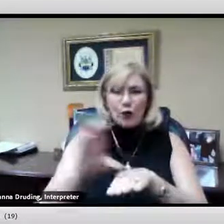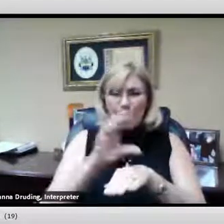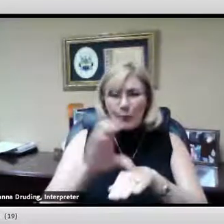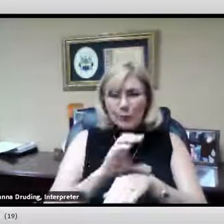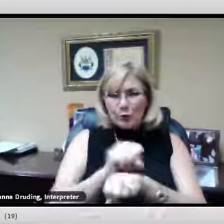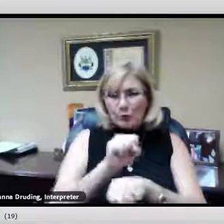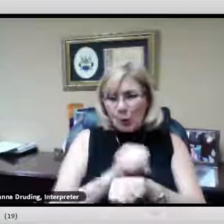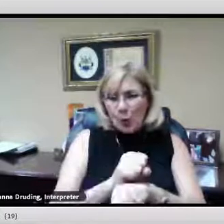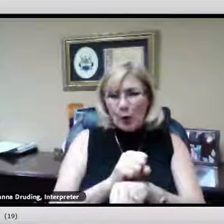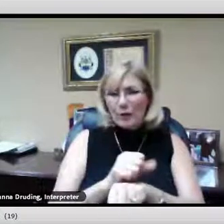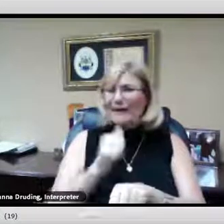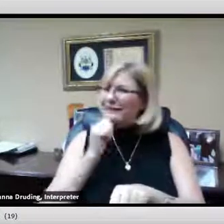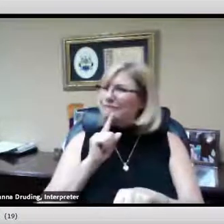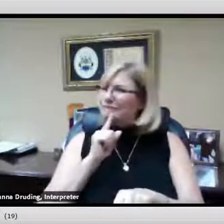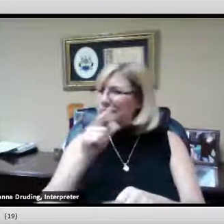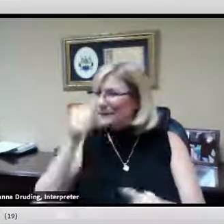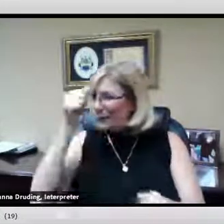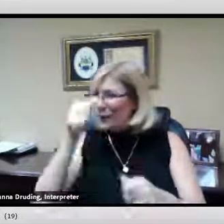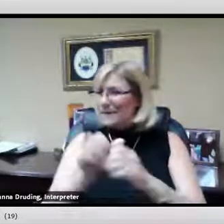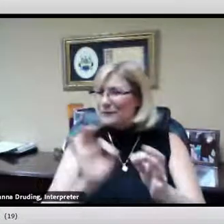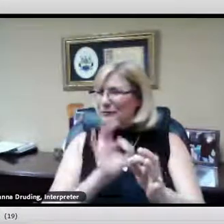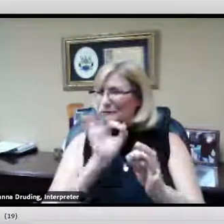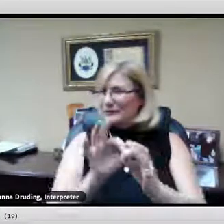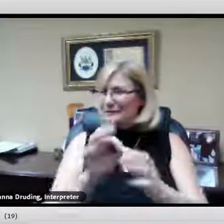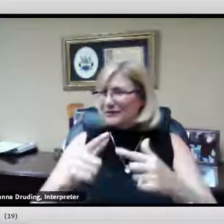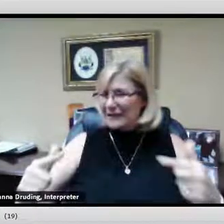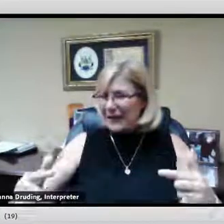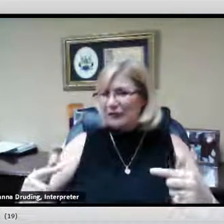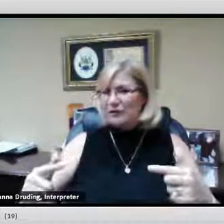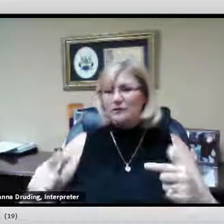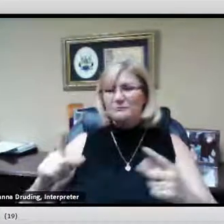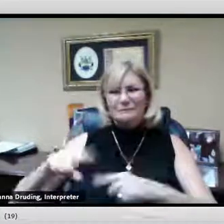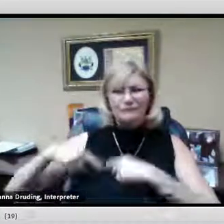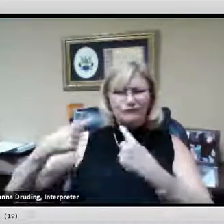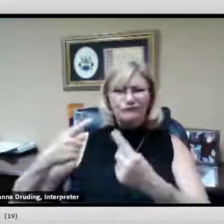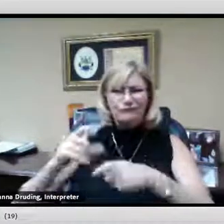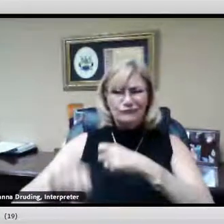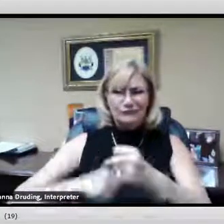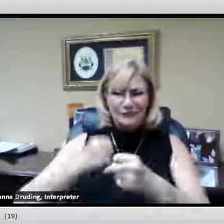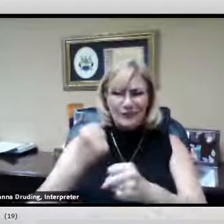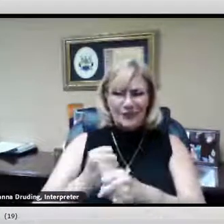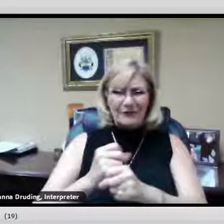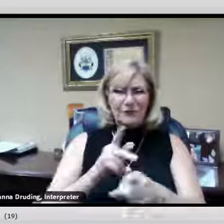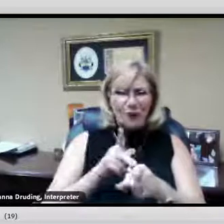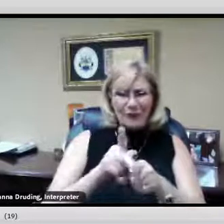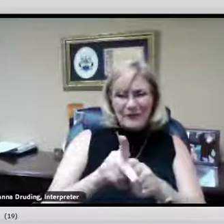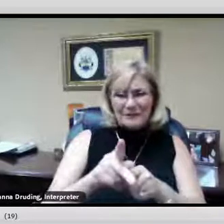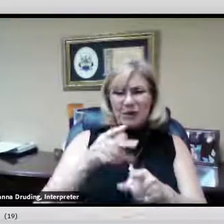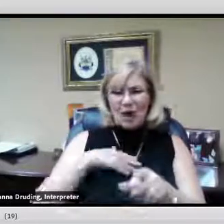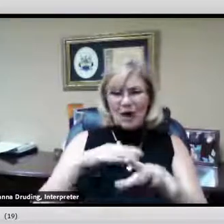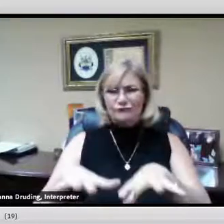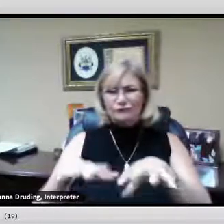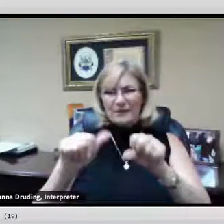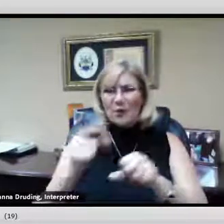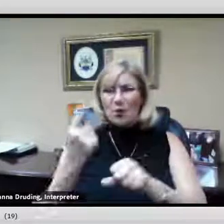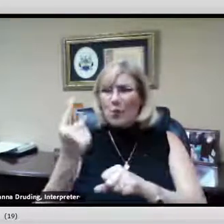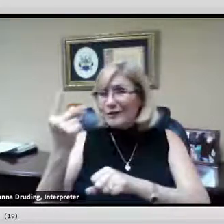didn't remember any specifics of the language itself. Over the years as a professional, I've taken some 1 and 2